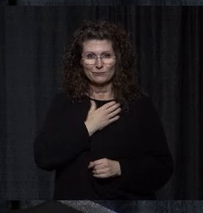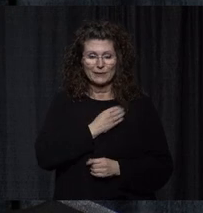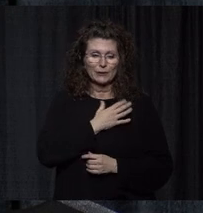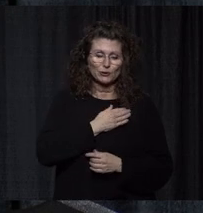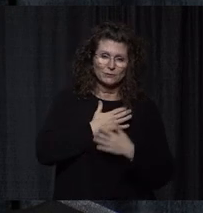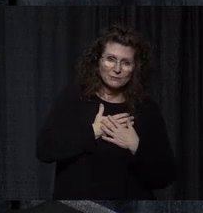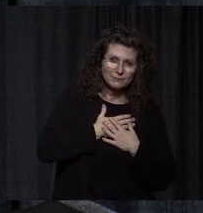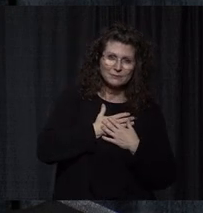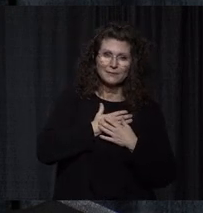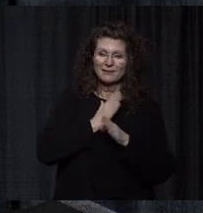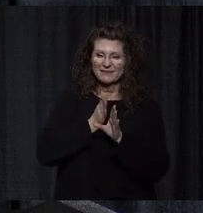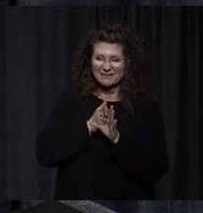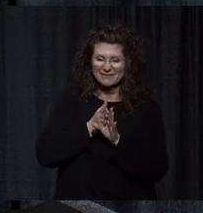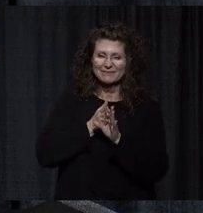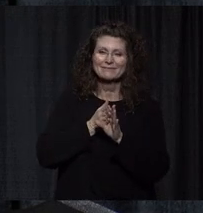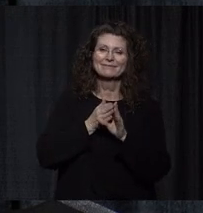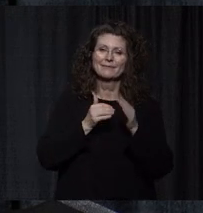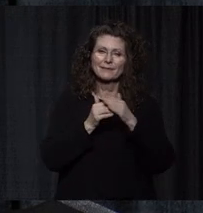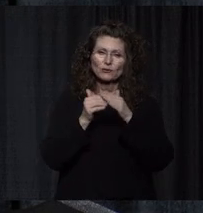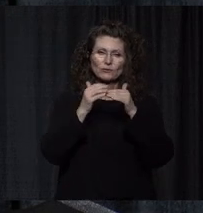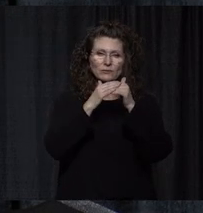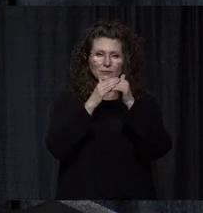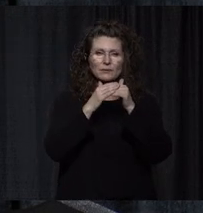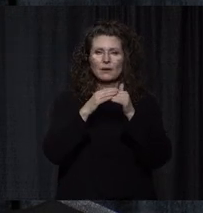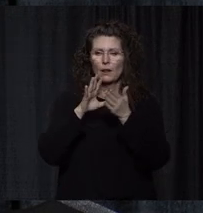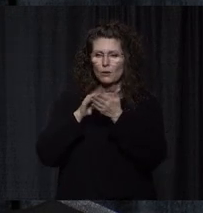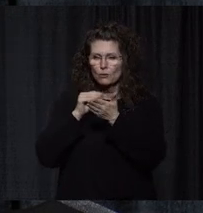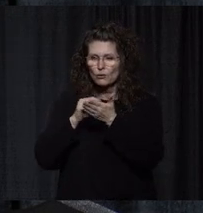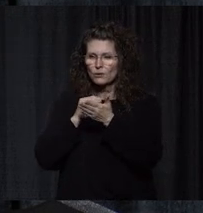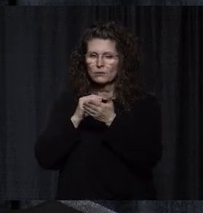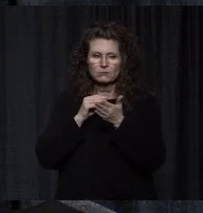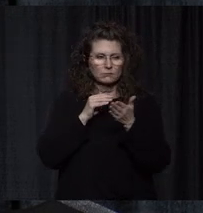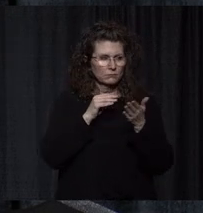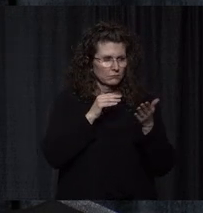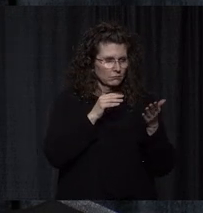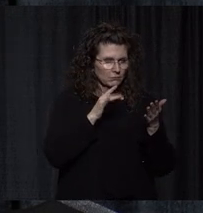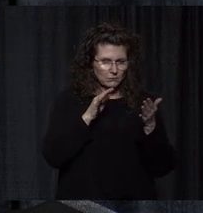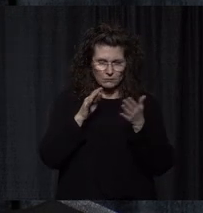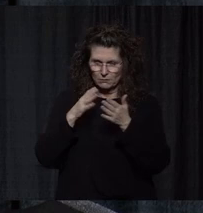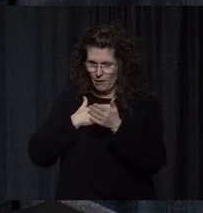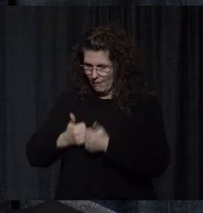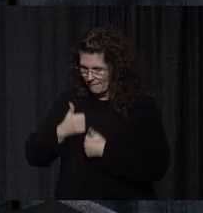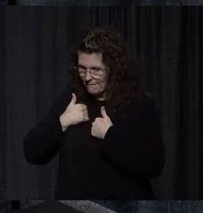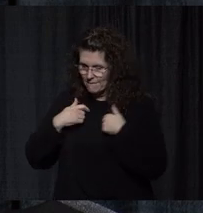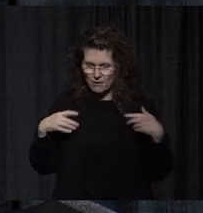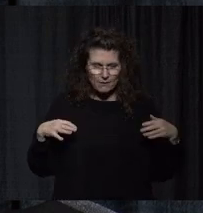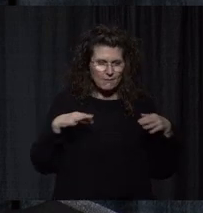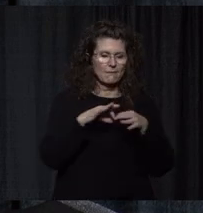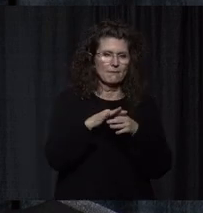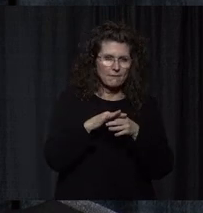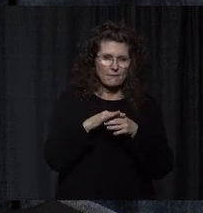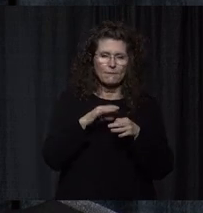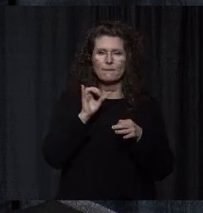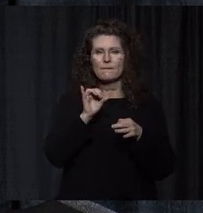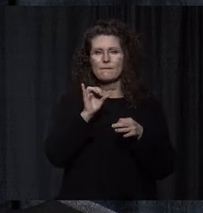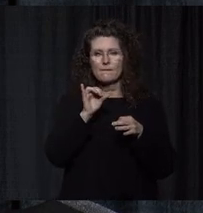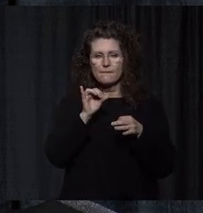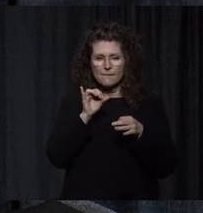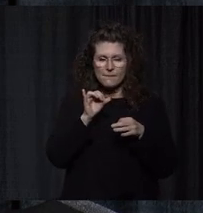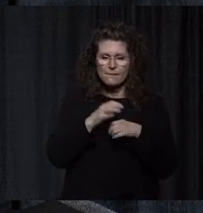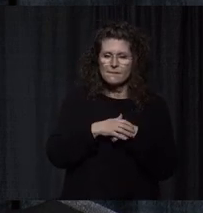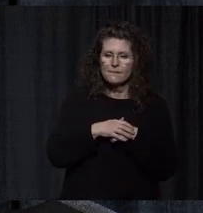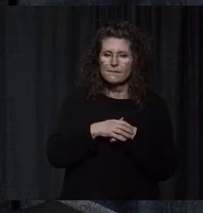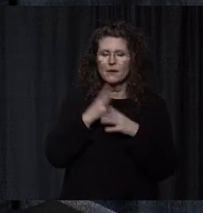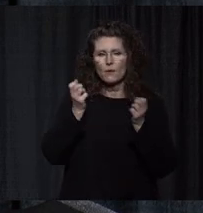and humanities courses, connecting what I was learning with my own life experiences. The feeling that I wanted to pursue a career that